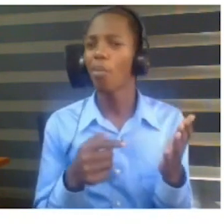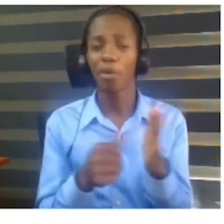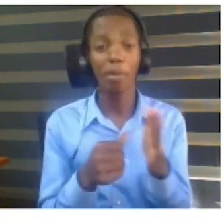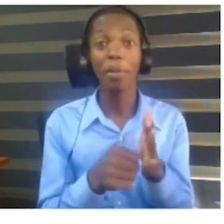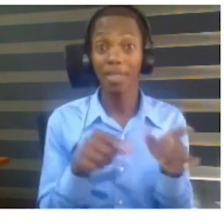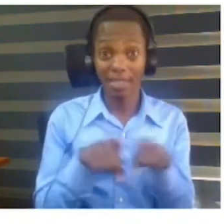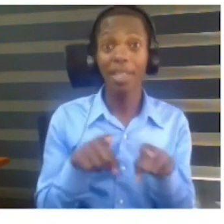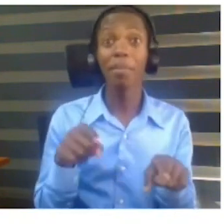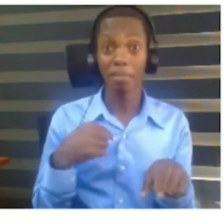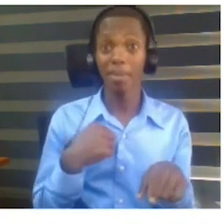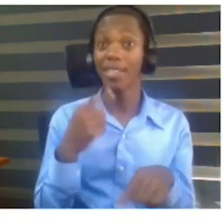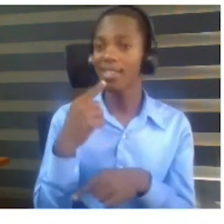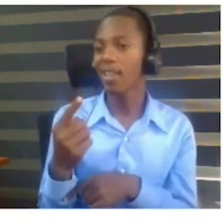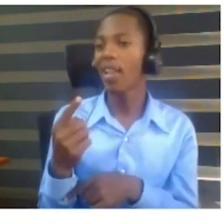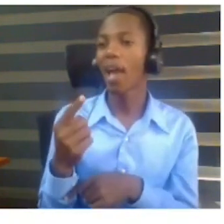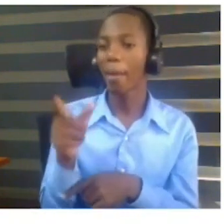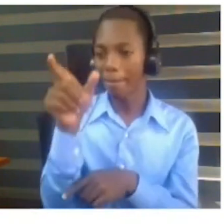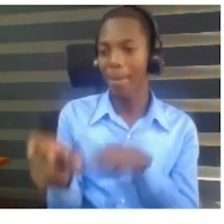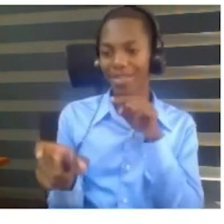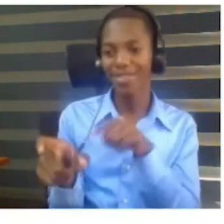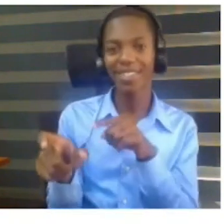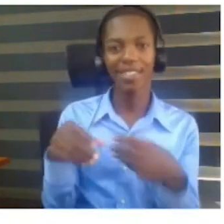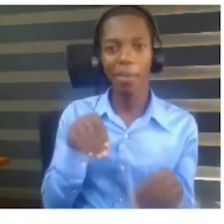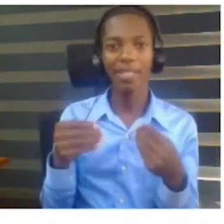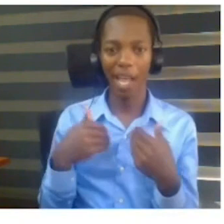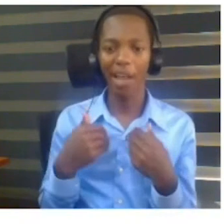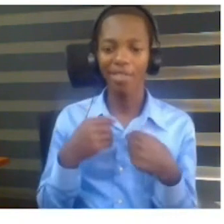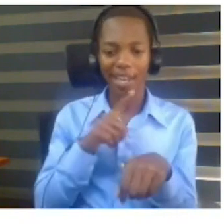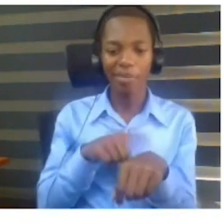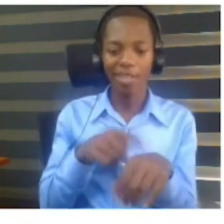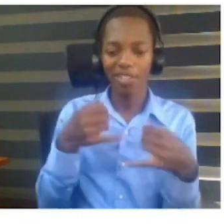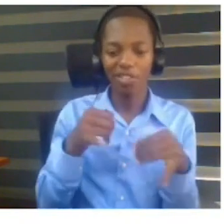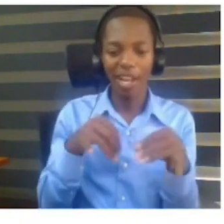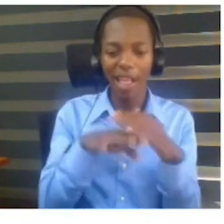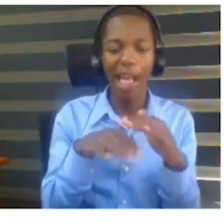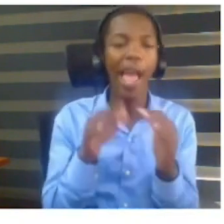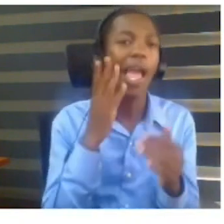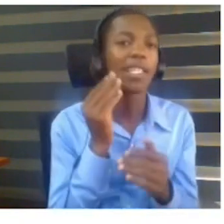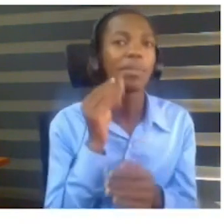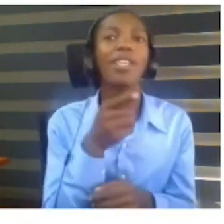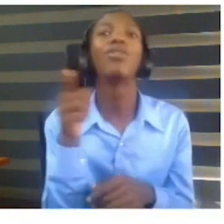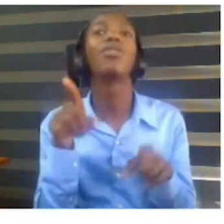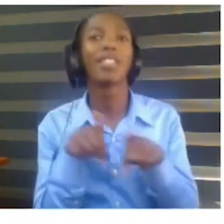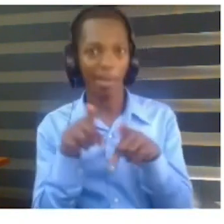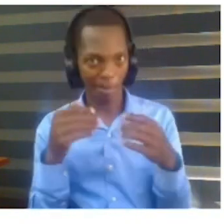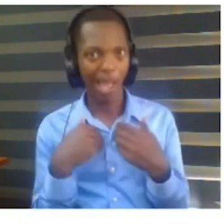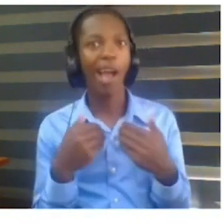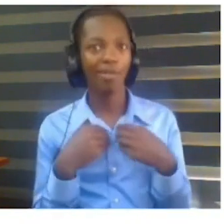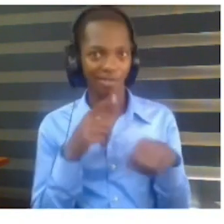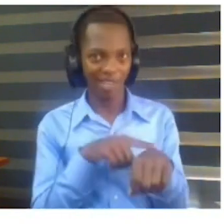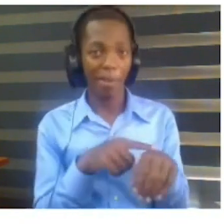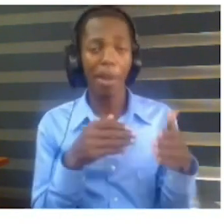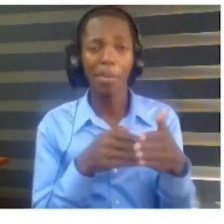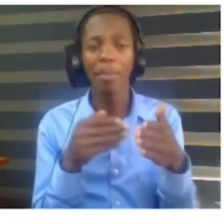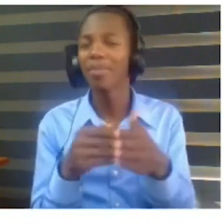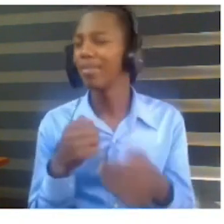with disability, especially when they're trying to access information and it's not possible. So we definitely apologize and we ask